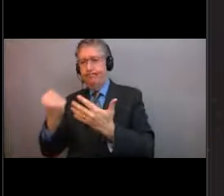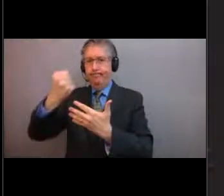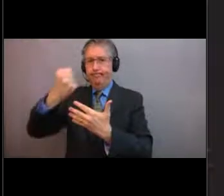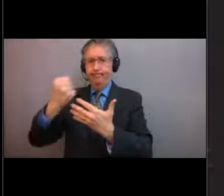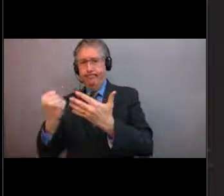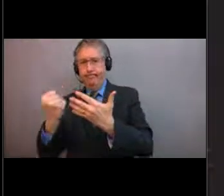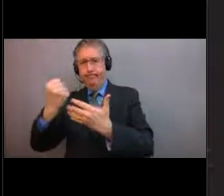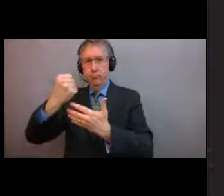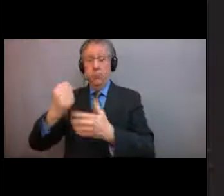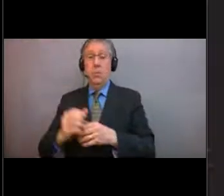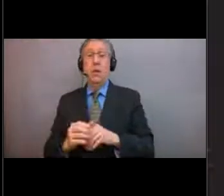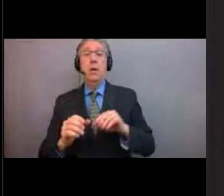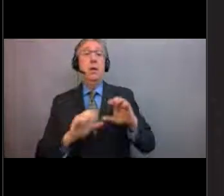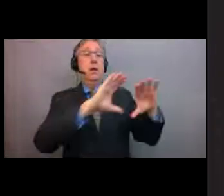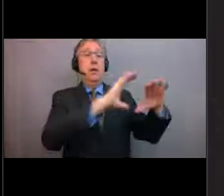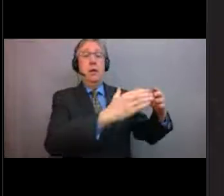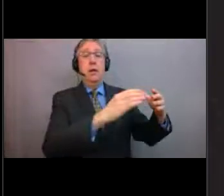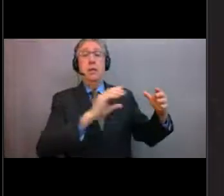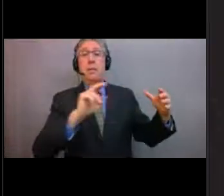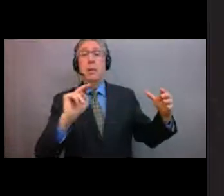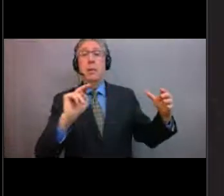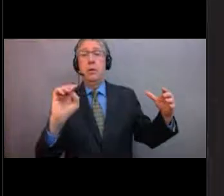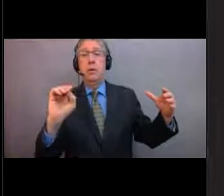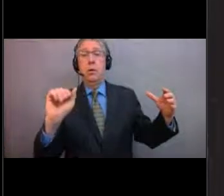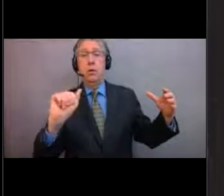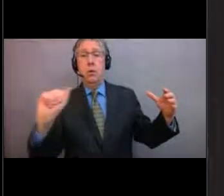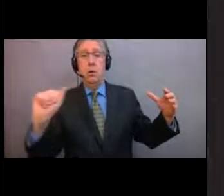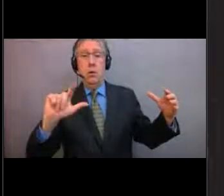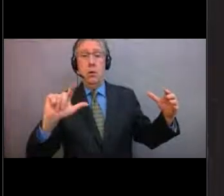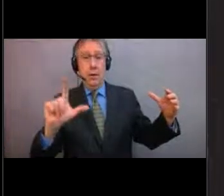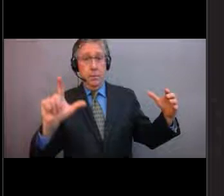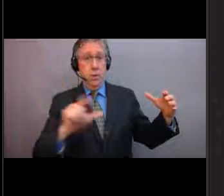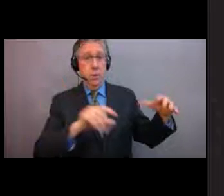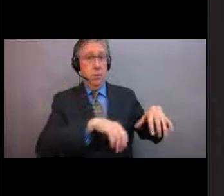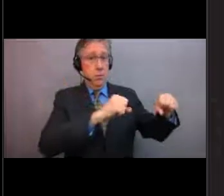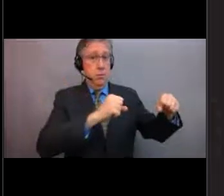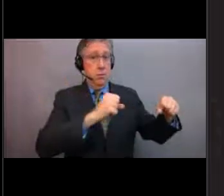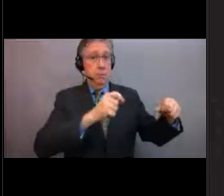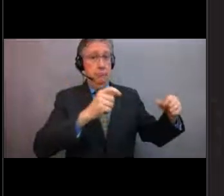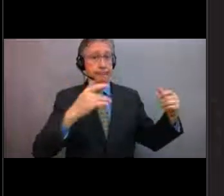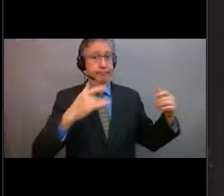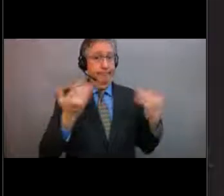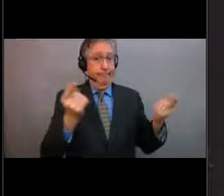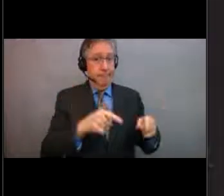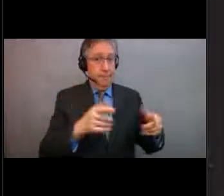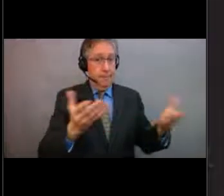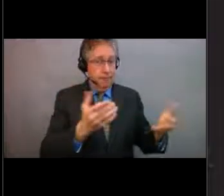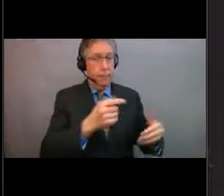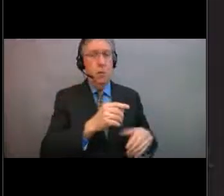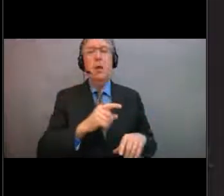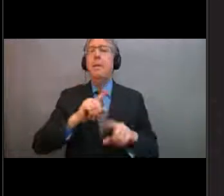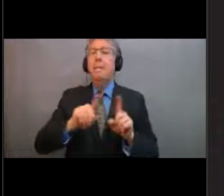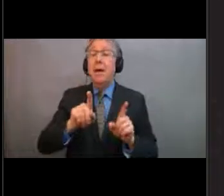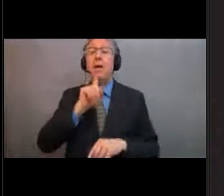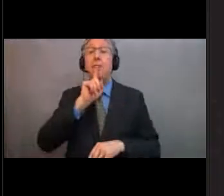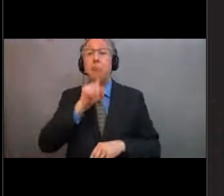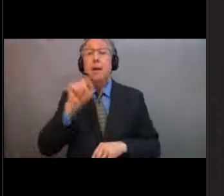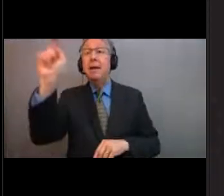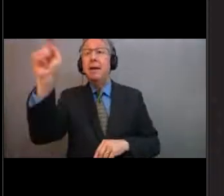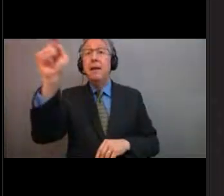NOAA Library Services who are hosting here, but in particular, I want to thank the nominators, because without nominators, there would be